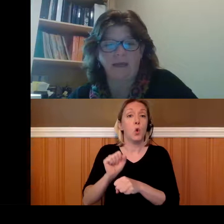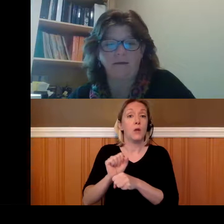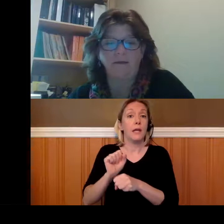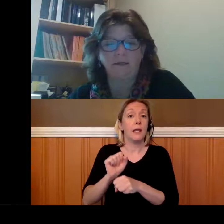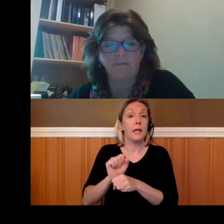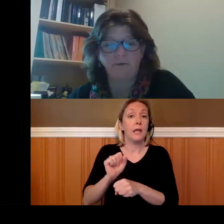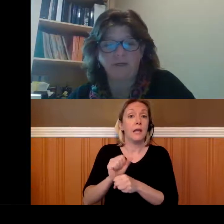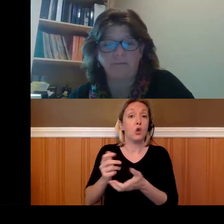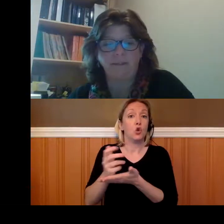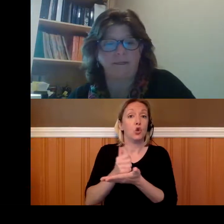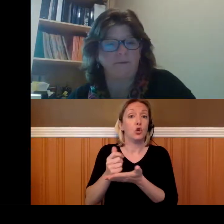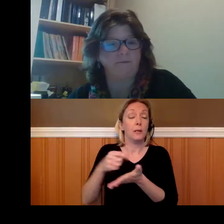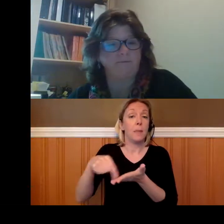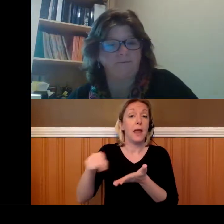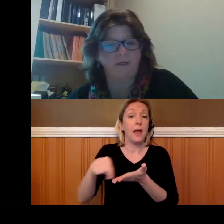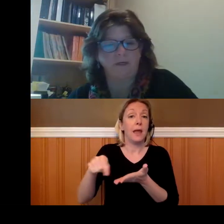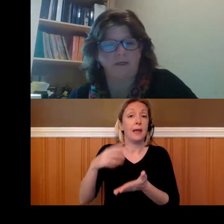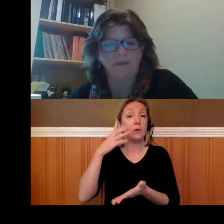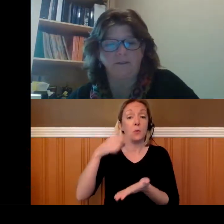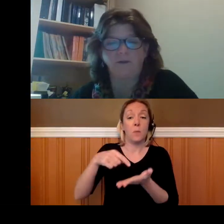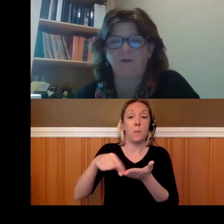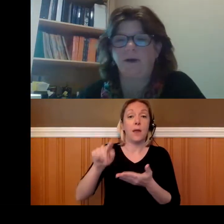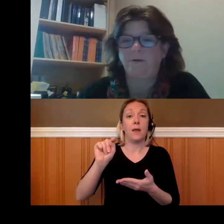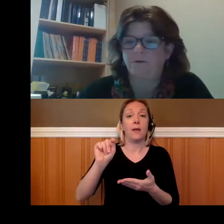pay stubs so that you have those.